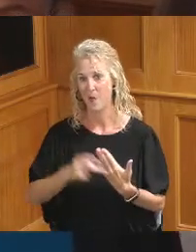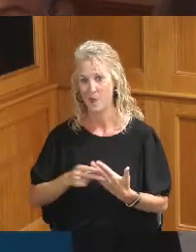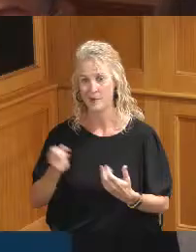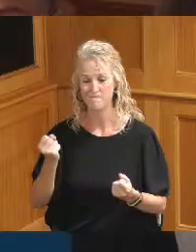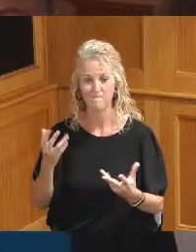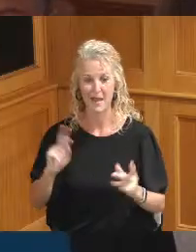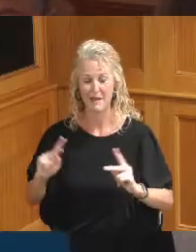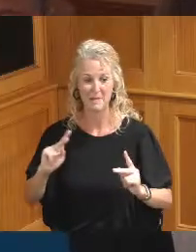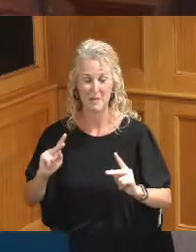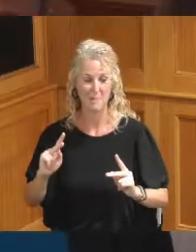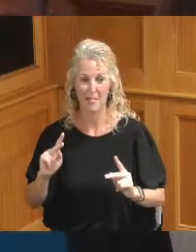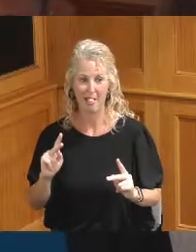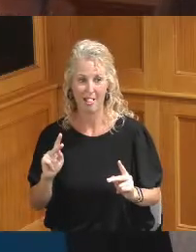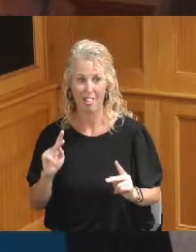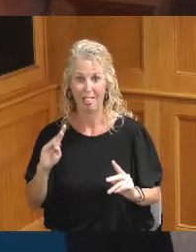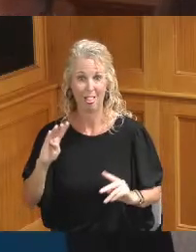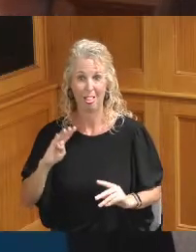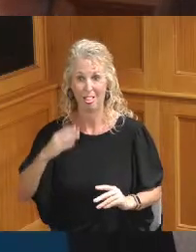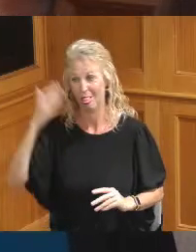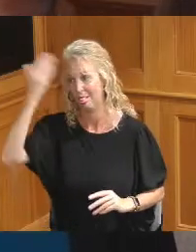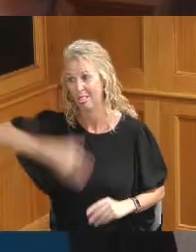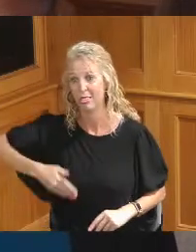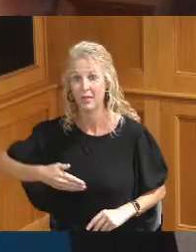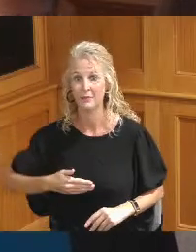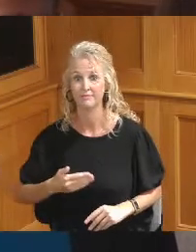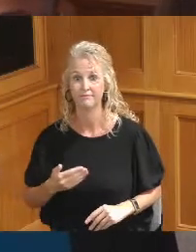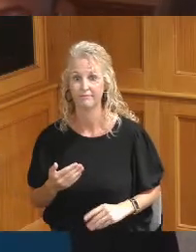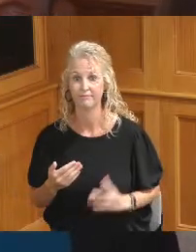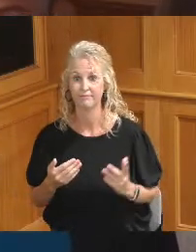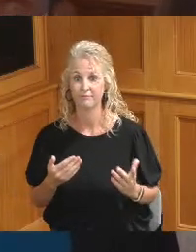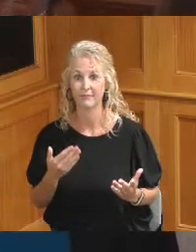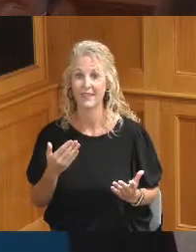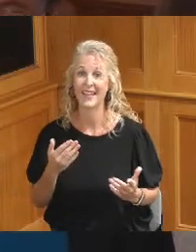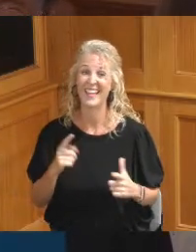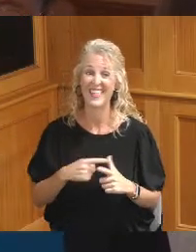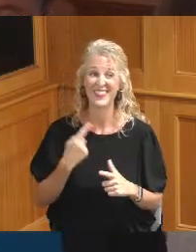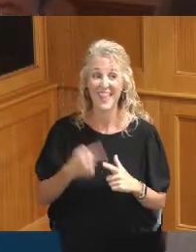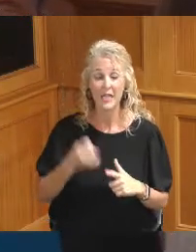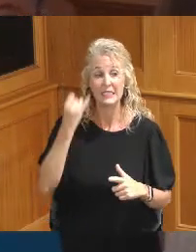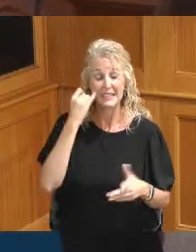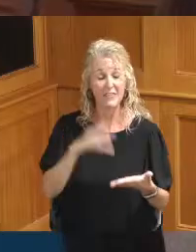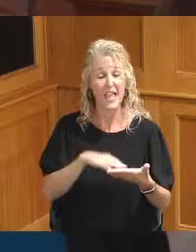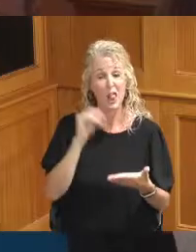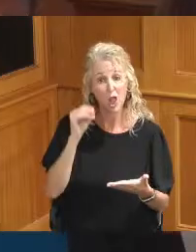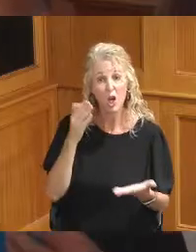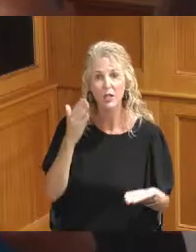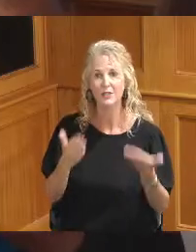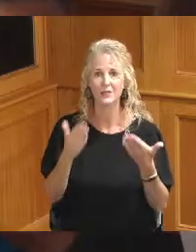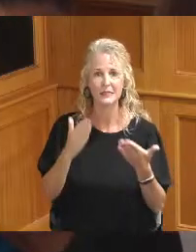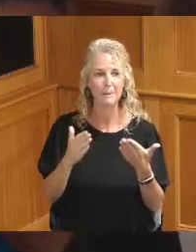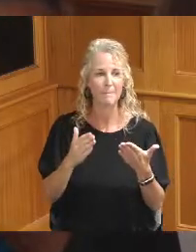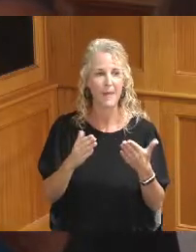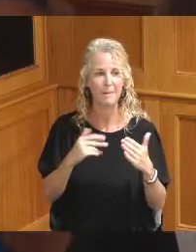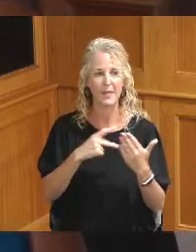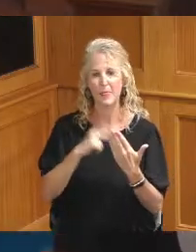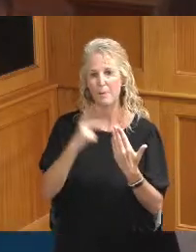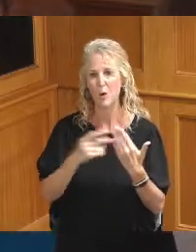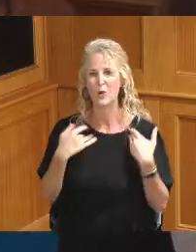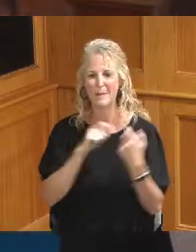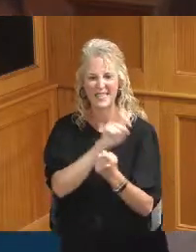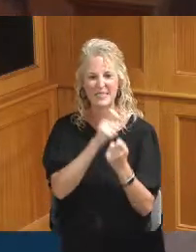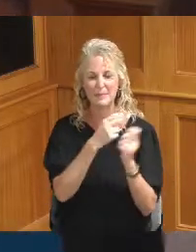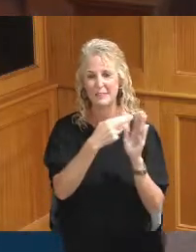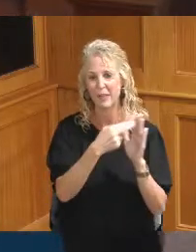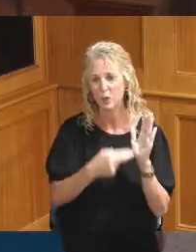about them. And when they do, they can't do it because of eligibility requirements, because of an age, because of something that we're